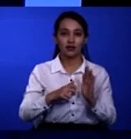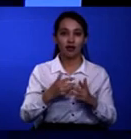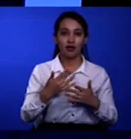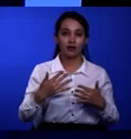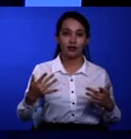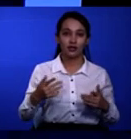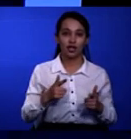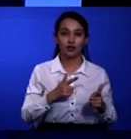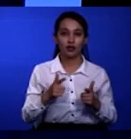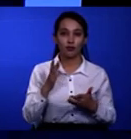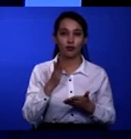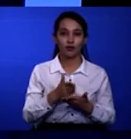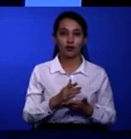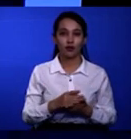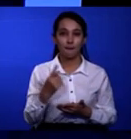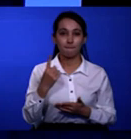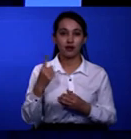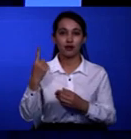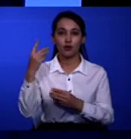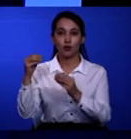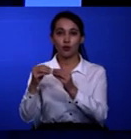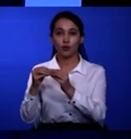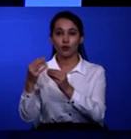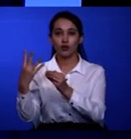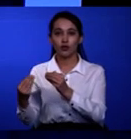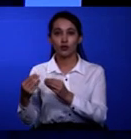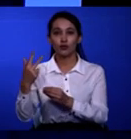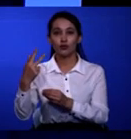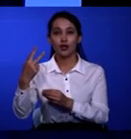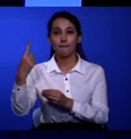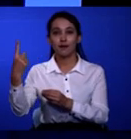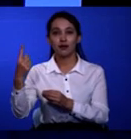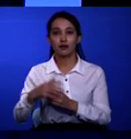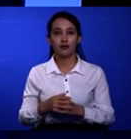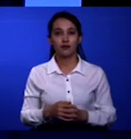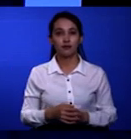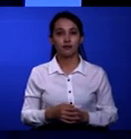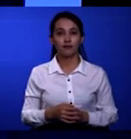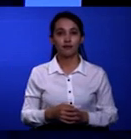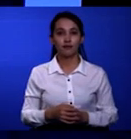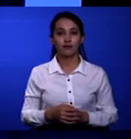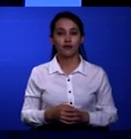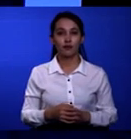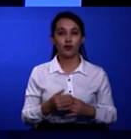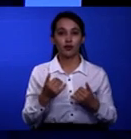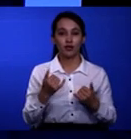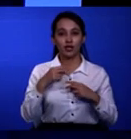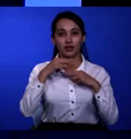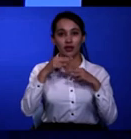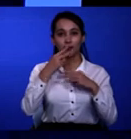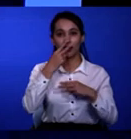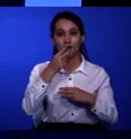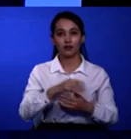detal ishlab chiqarilgan. Birinchi 10 kunligida esa 3dan 1 qismi. Mana shu yerga diqqat